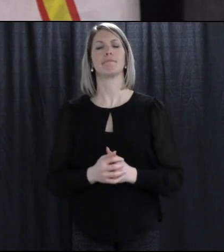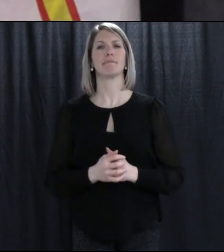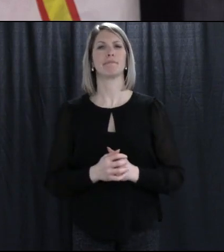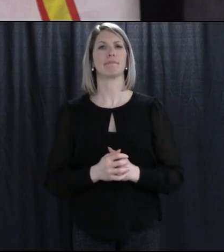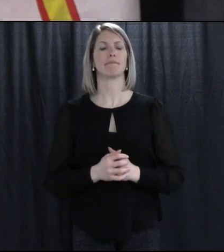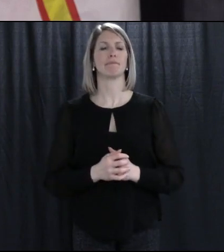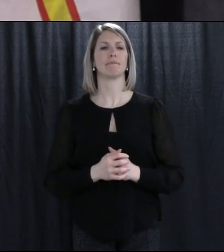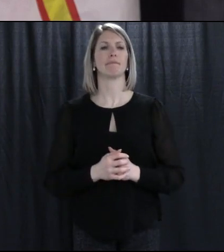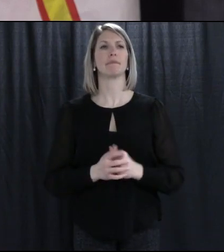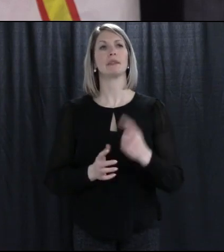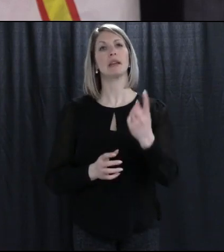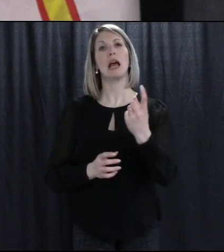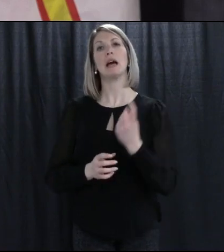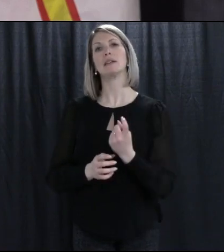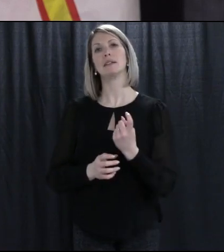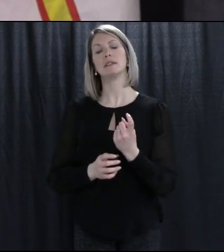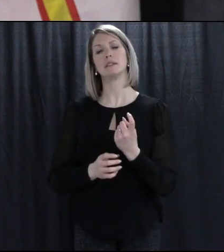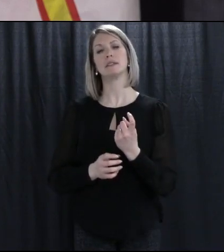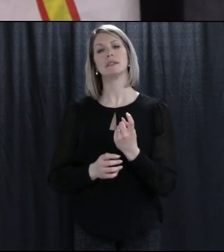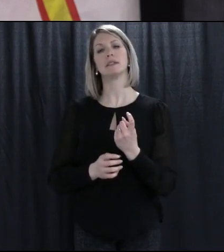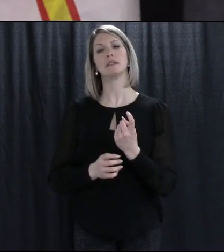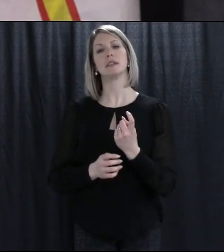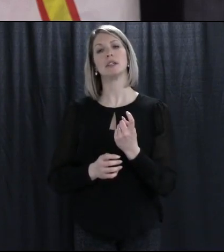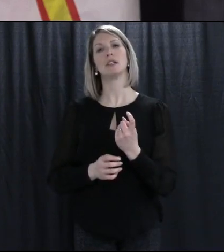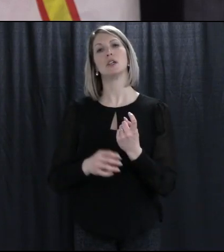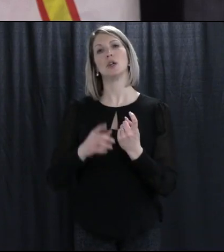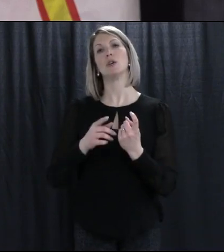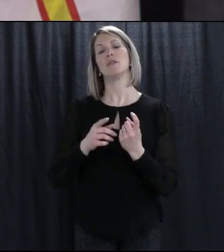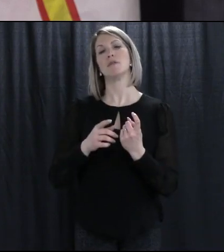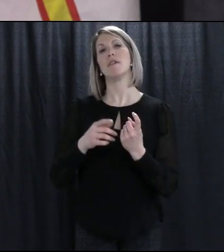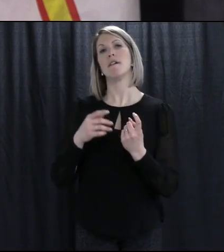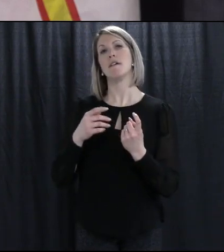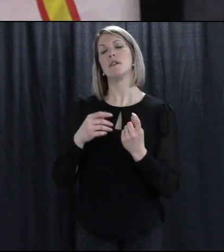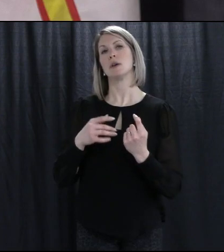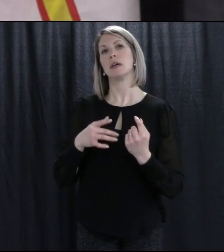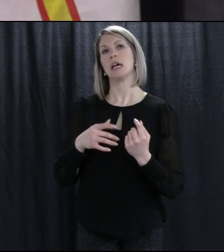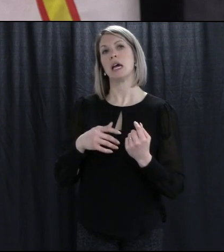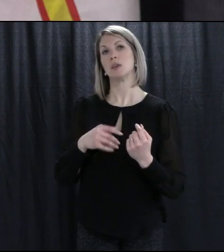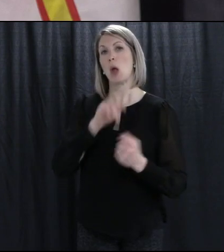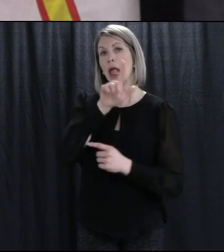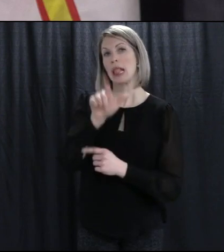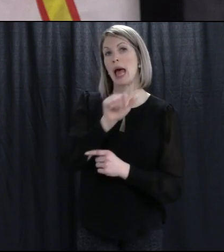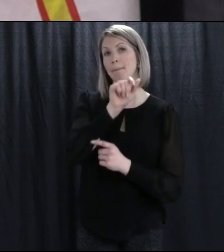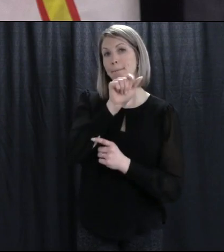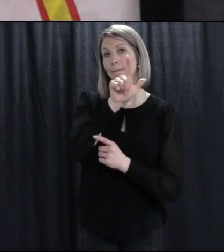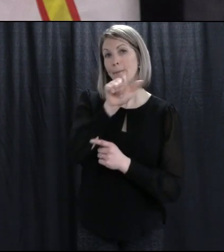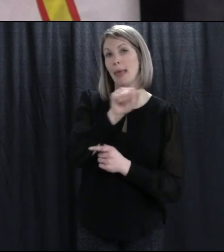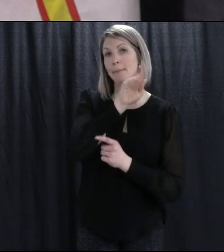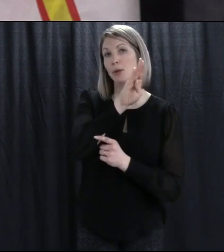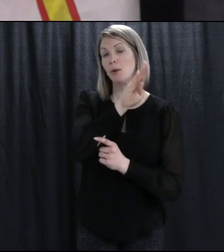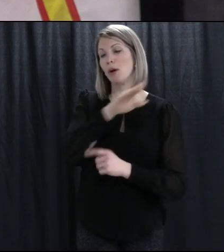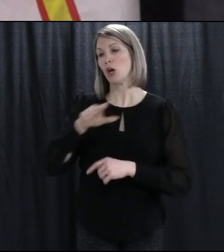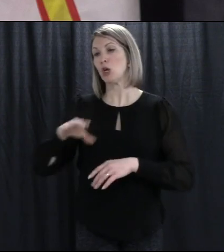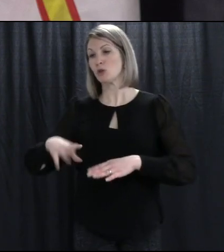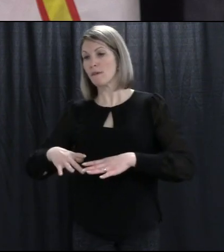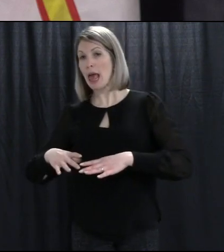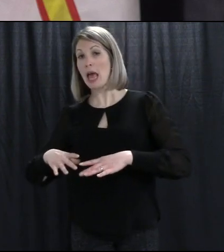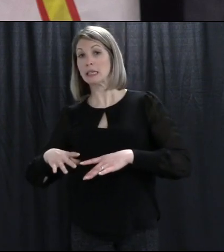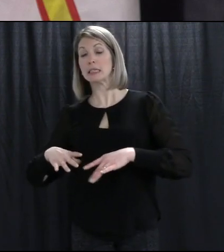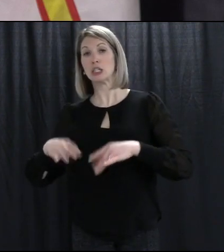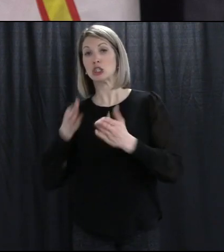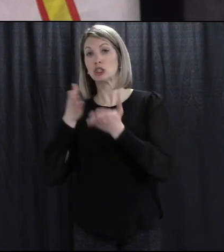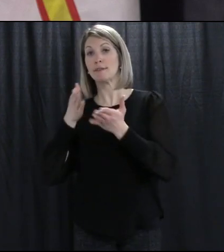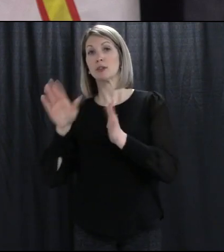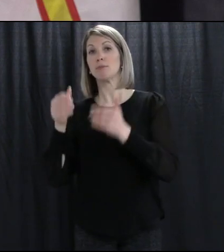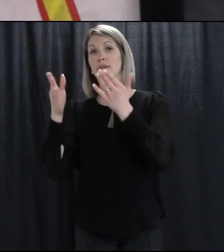So you say the measures are the same as in Newfoundland and other areas of Labrador, but